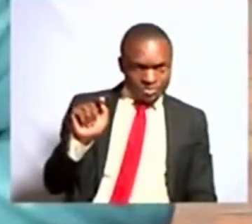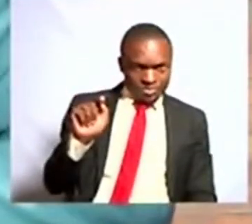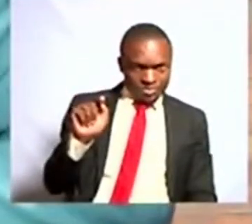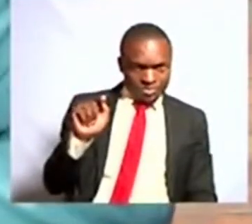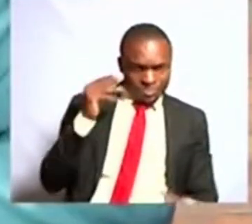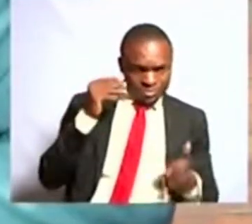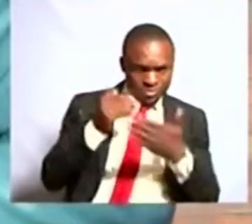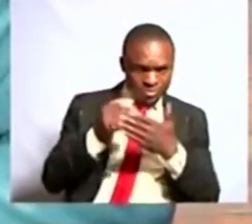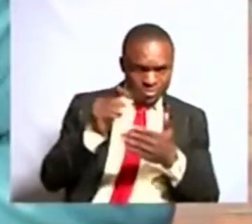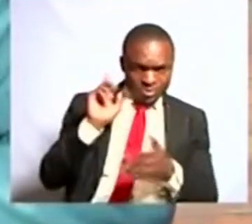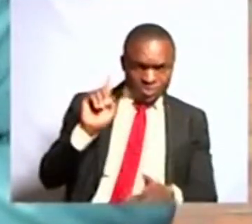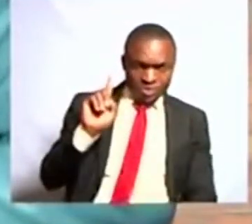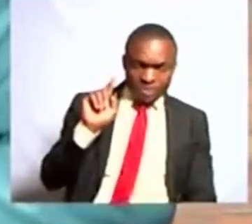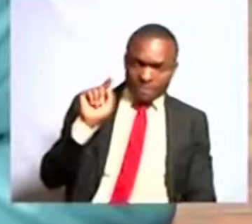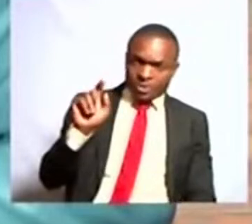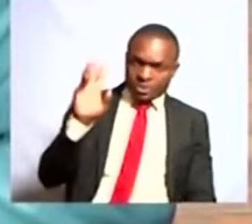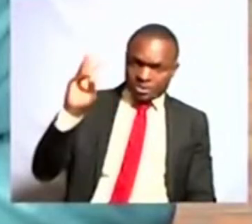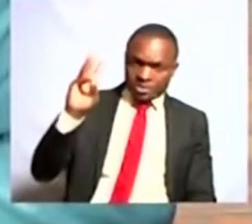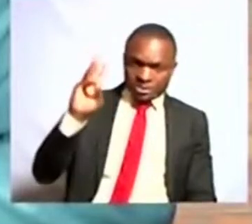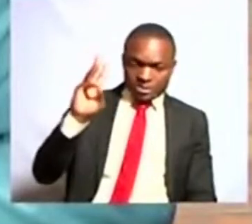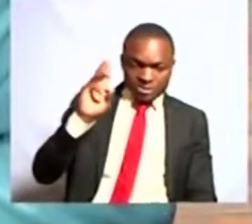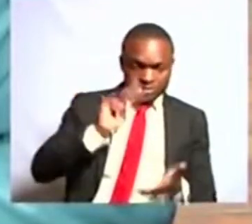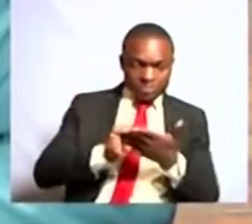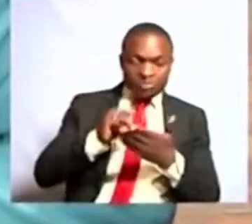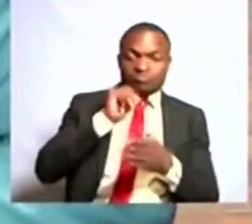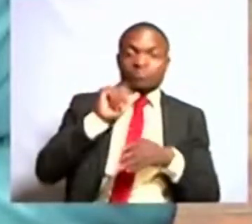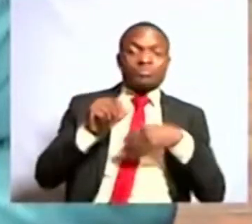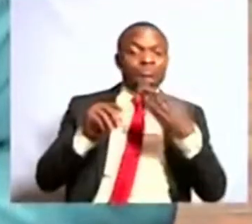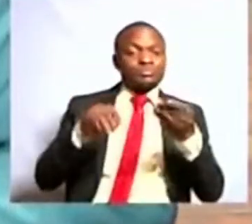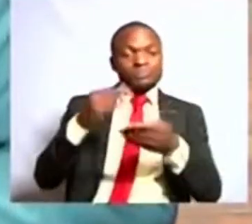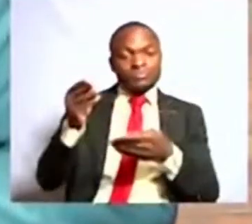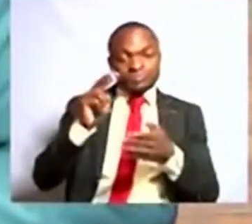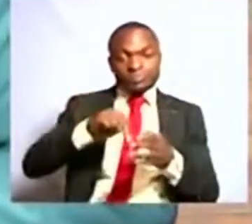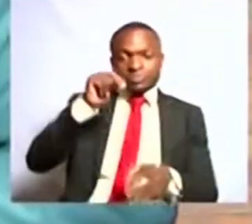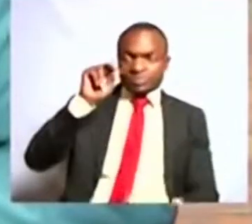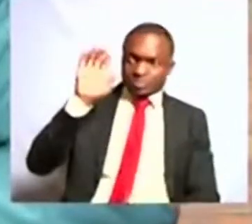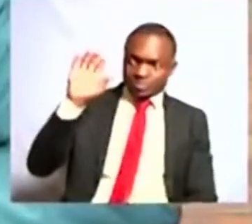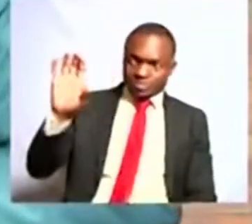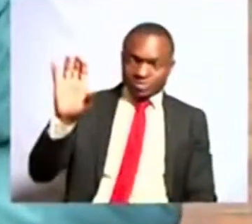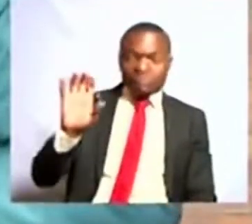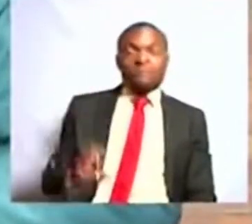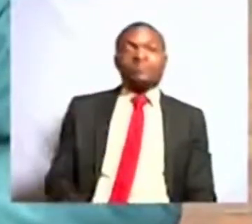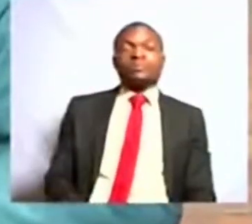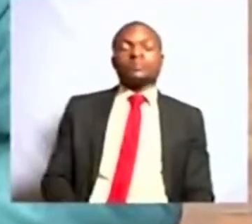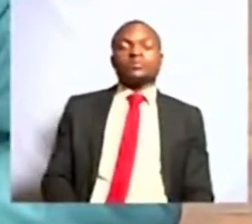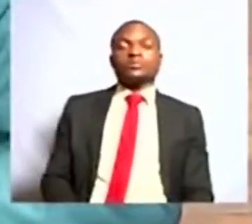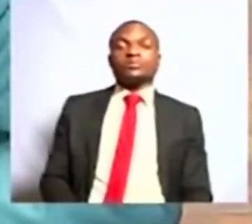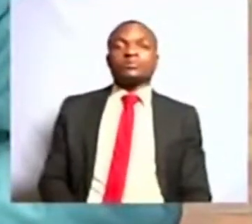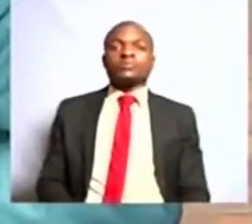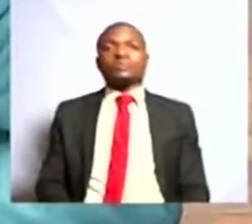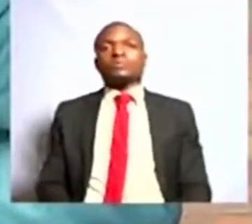close to 1.6 million was not spent in the Northern Province?